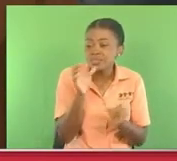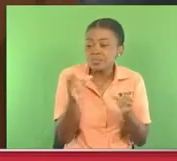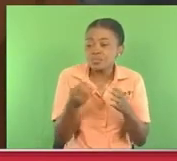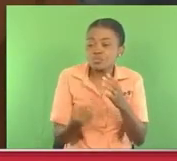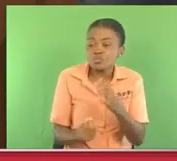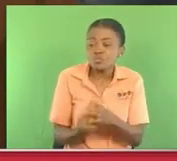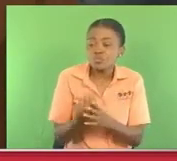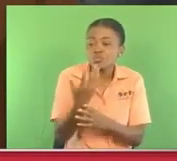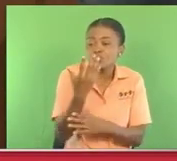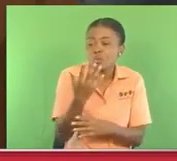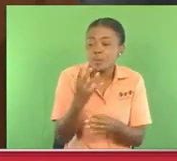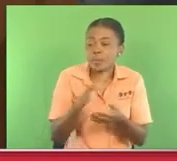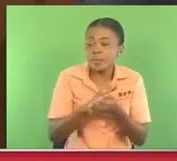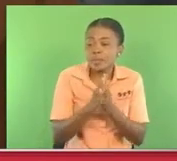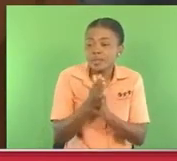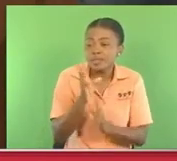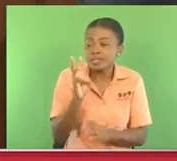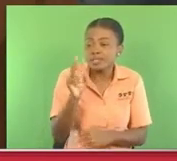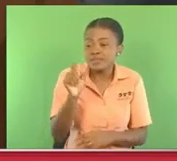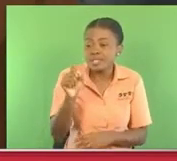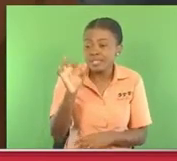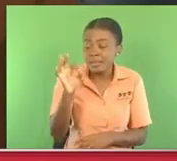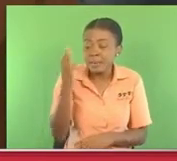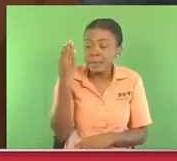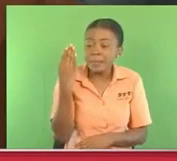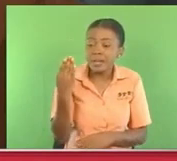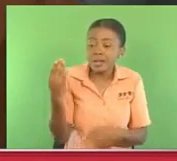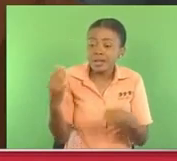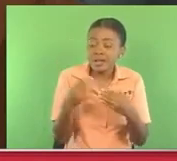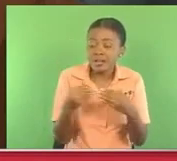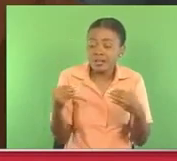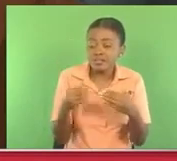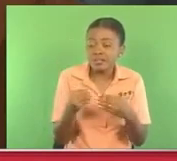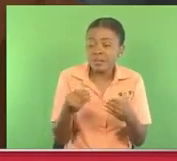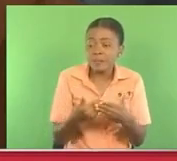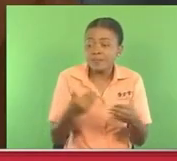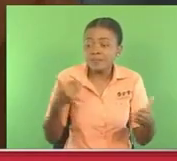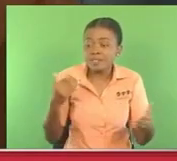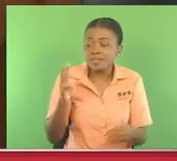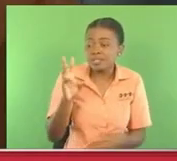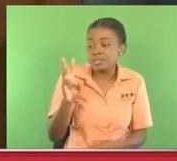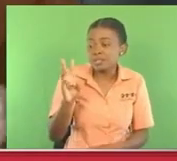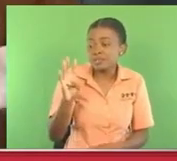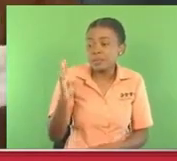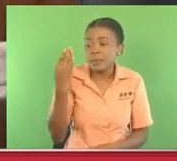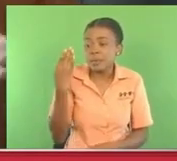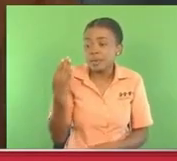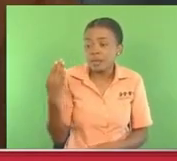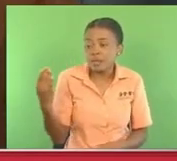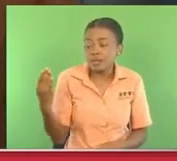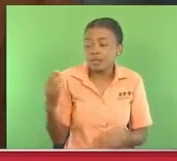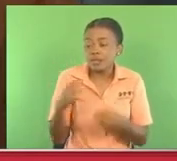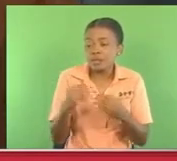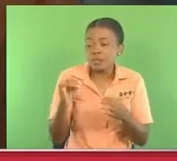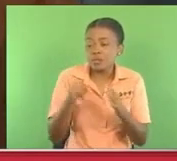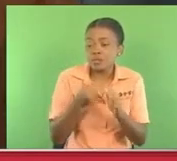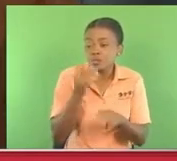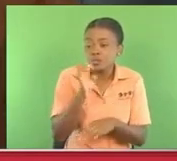by $6.9 billion from $64.1 billion in June 2023 to